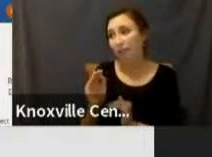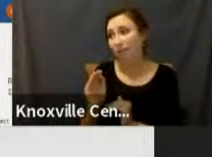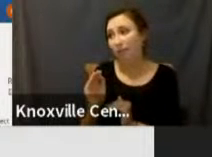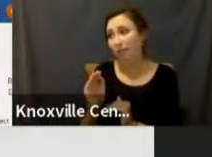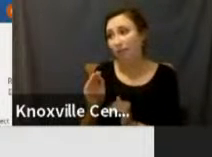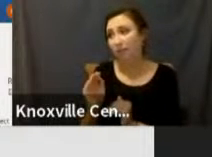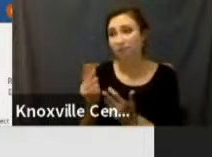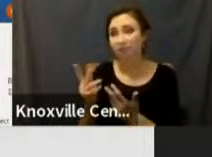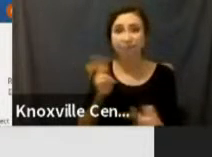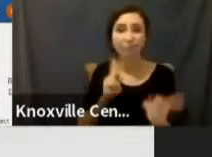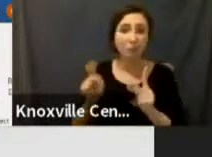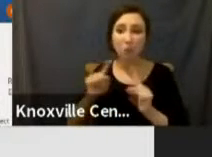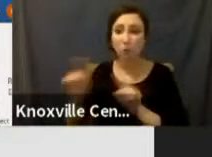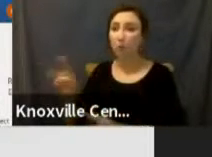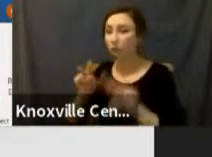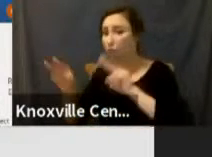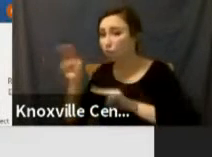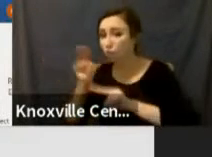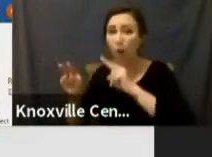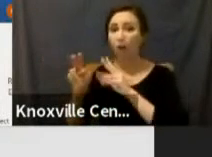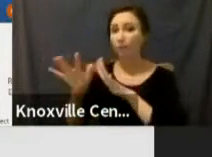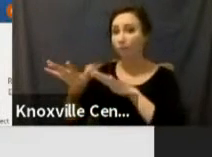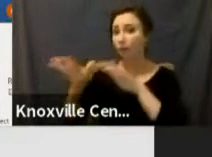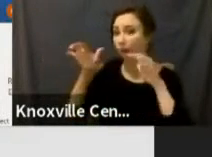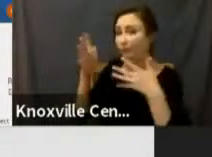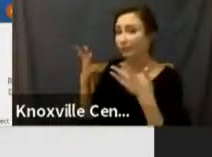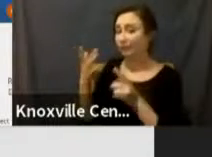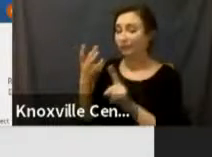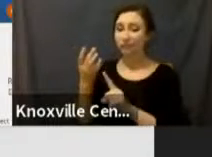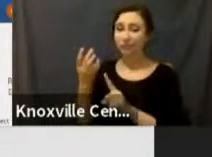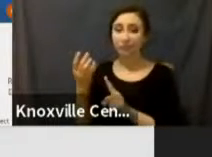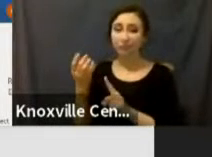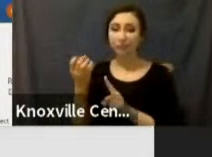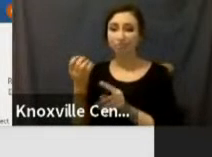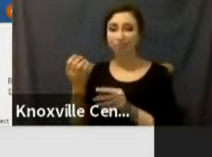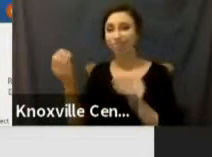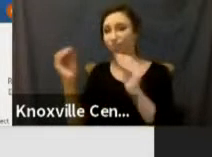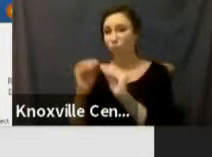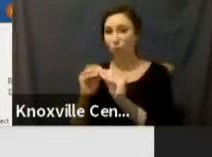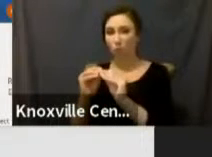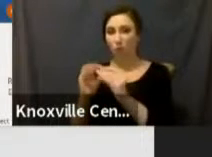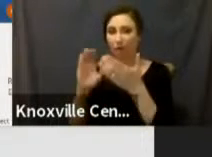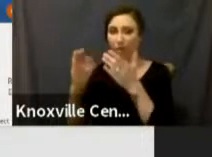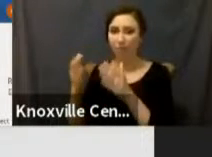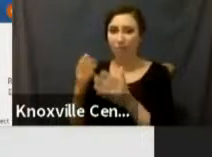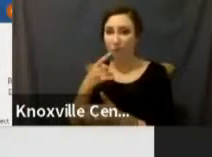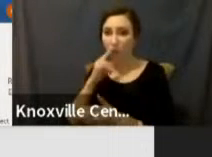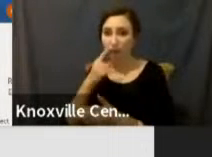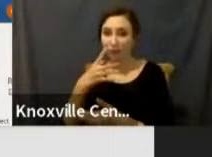spectators and that sort of thing more so than the kids participating.